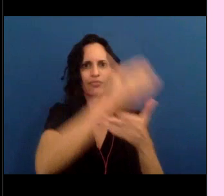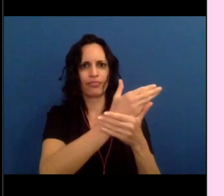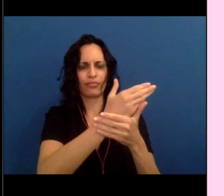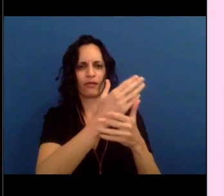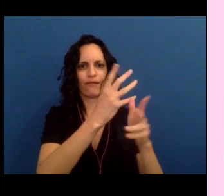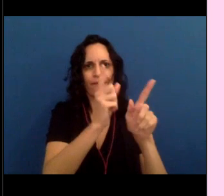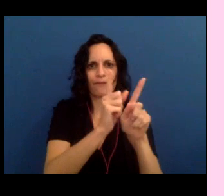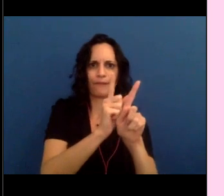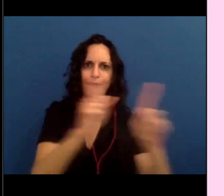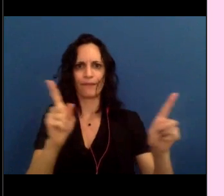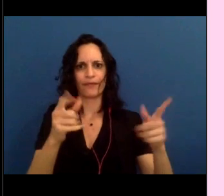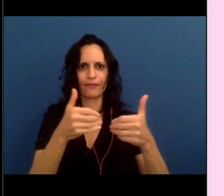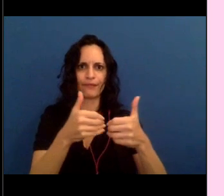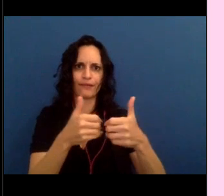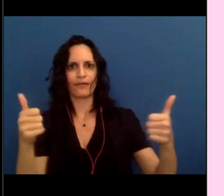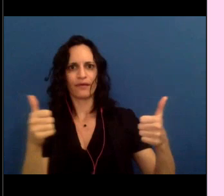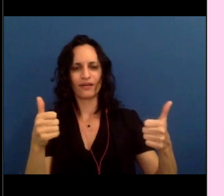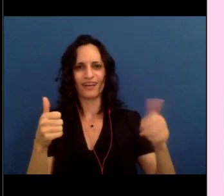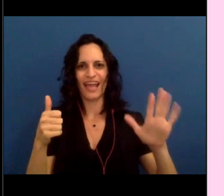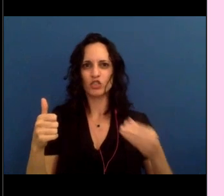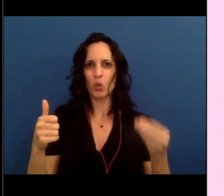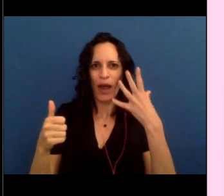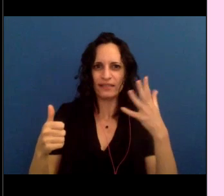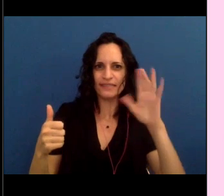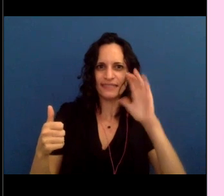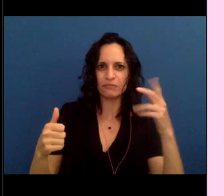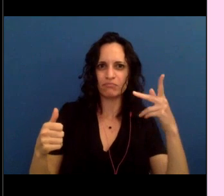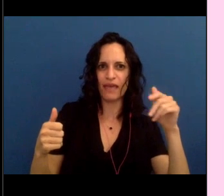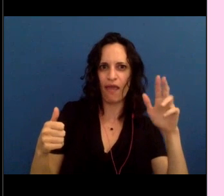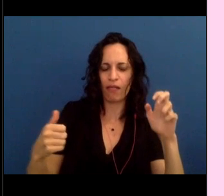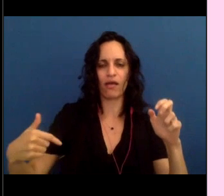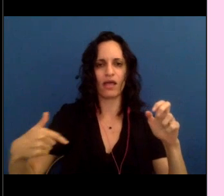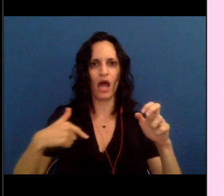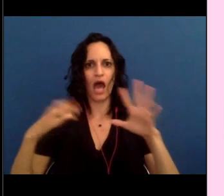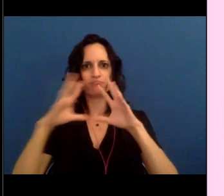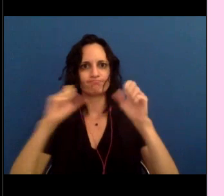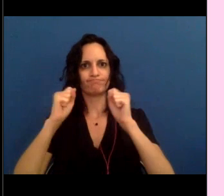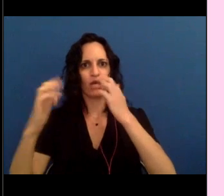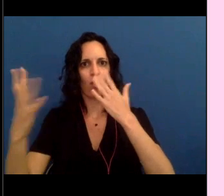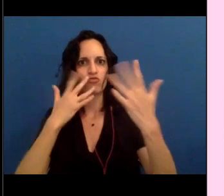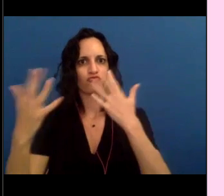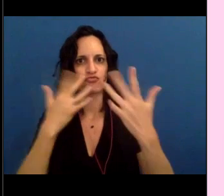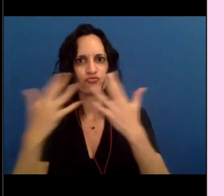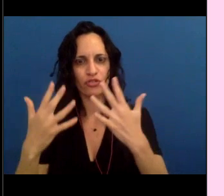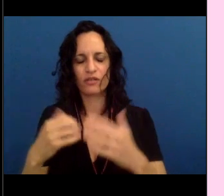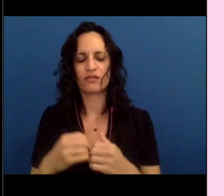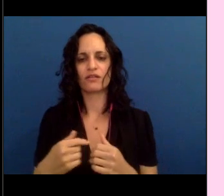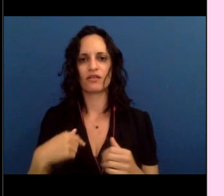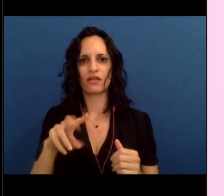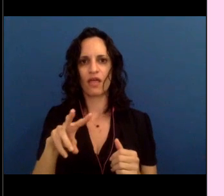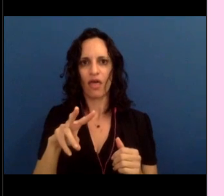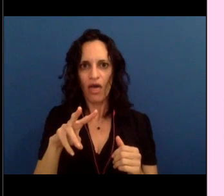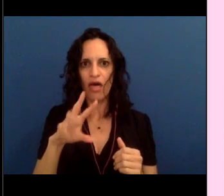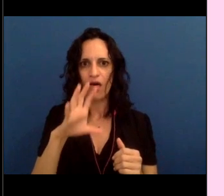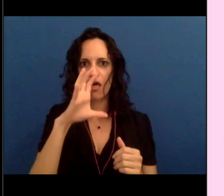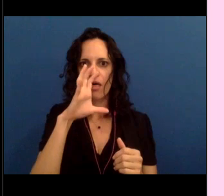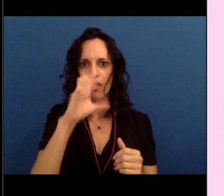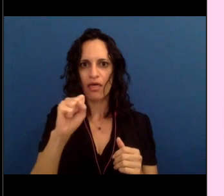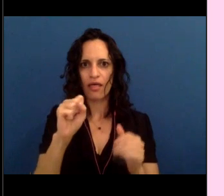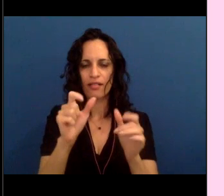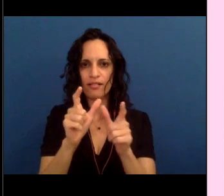so colored. And so I provide this as an example of the thing that made me deeply fascinated by language. I